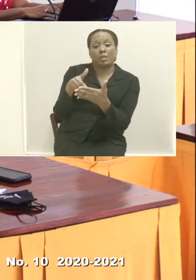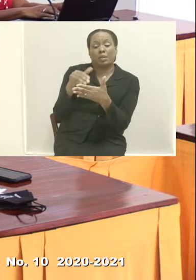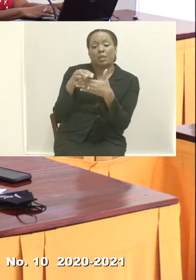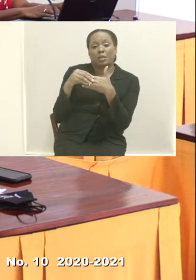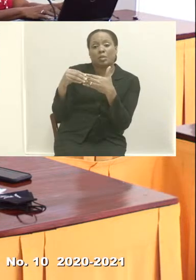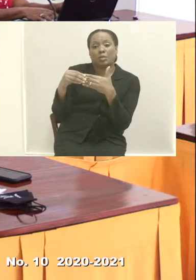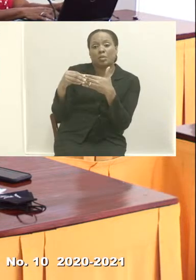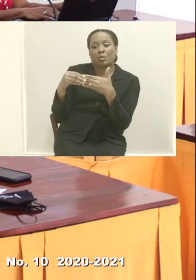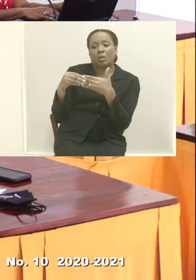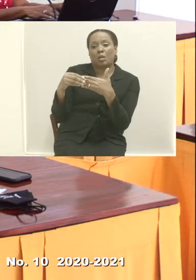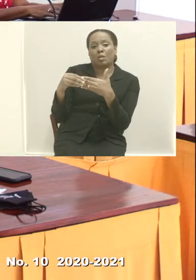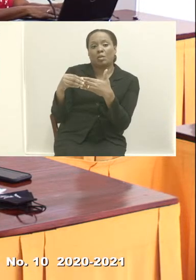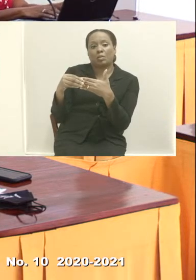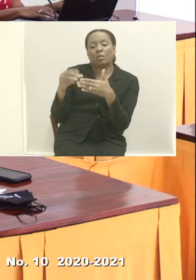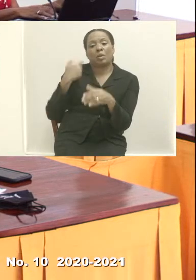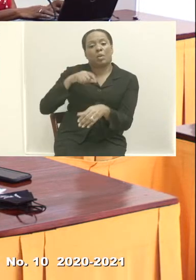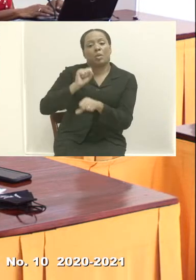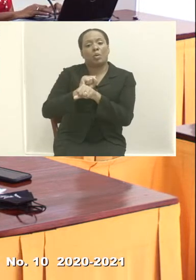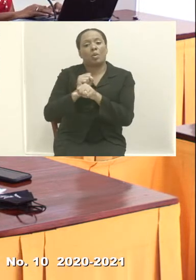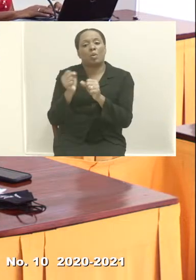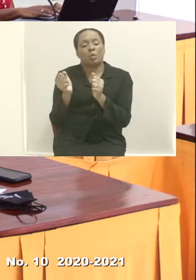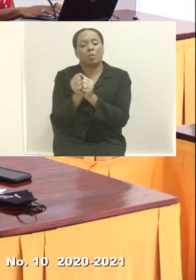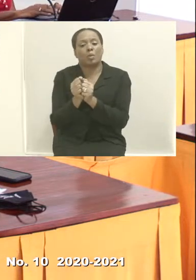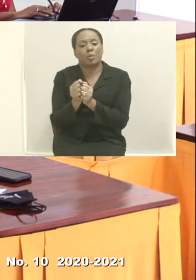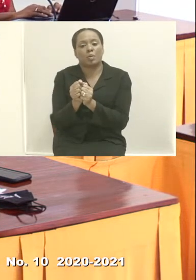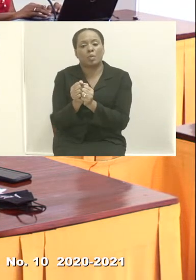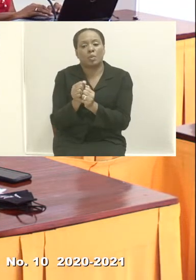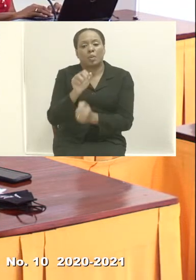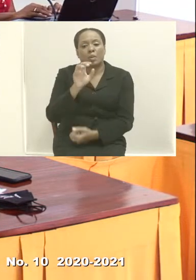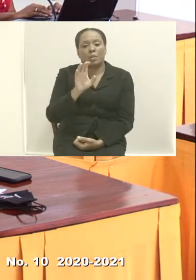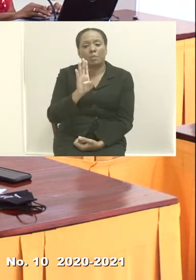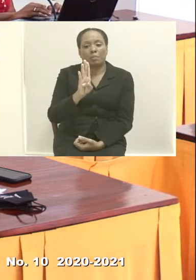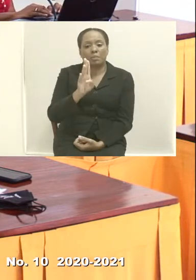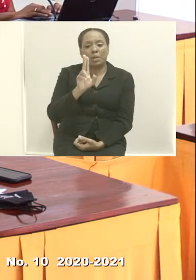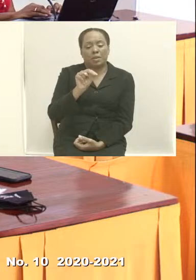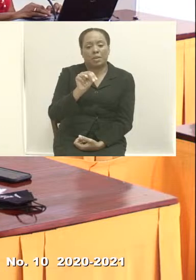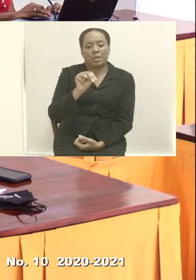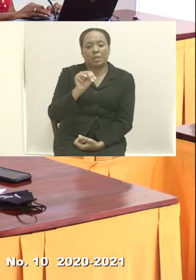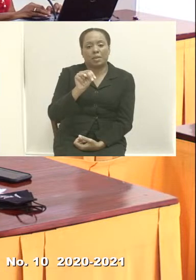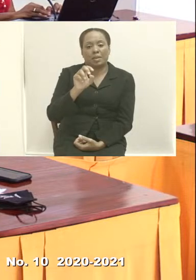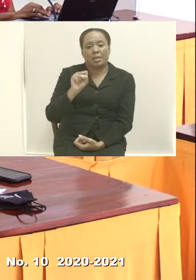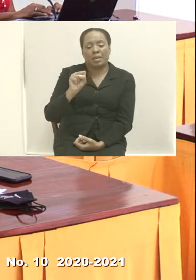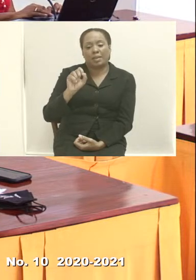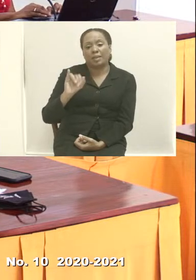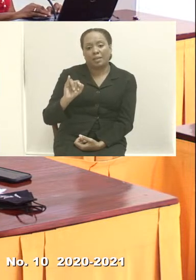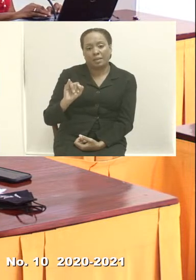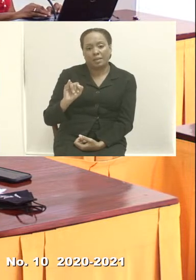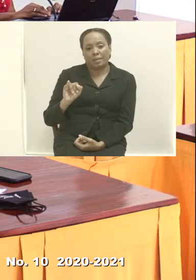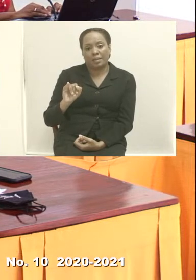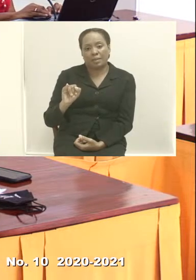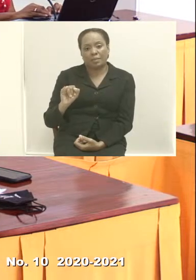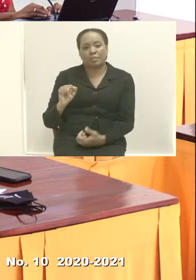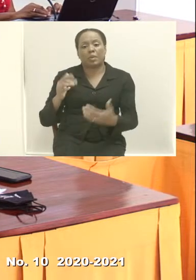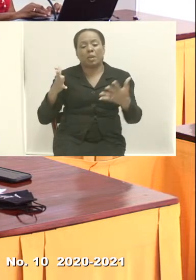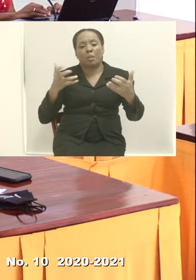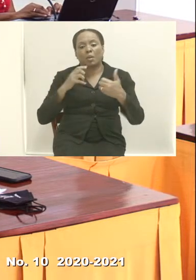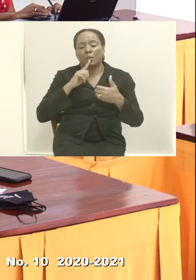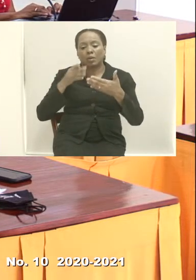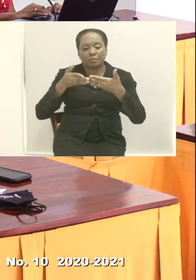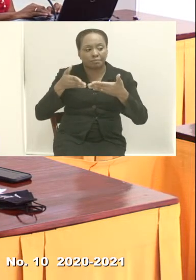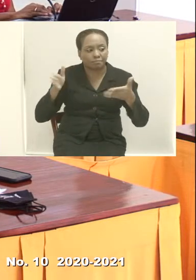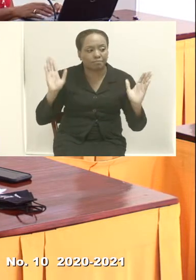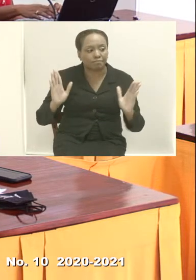National Standards Institute to broaden its base of operations, not only in the